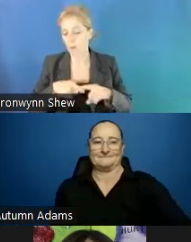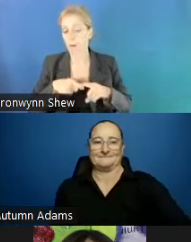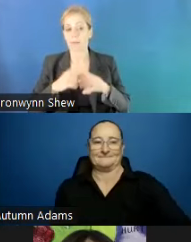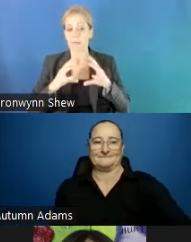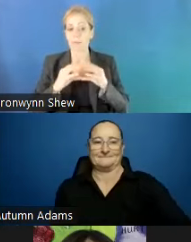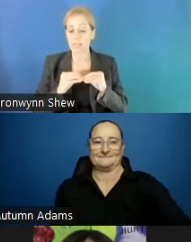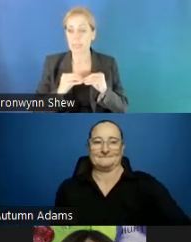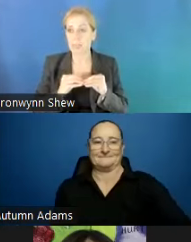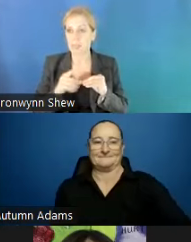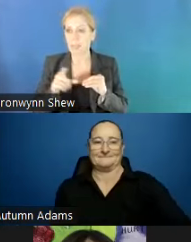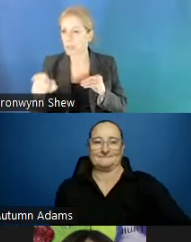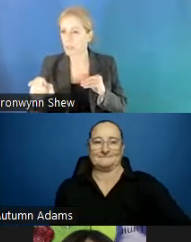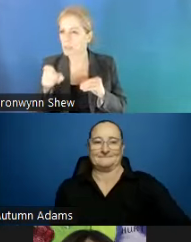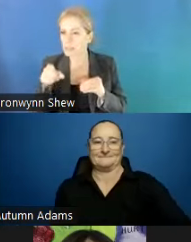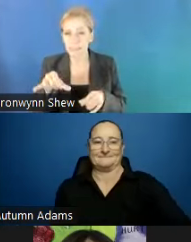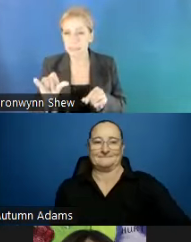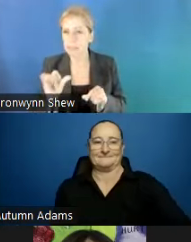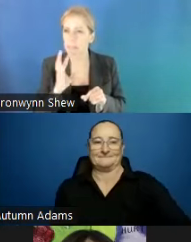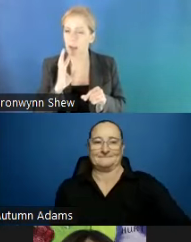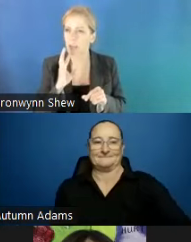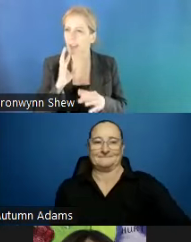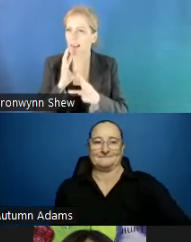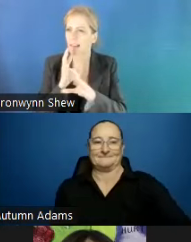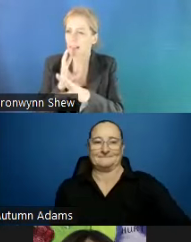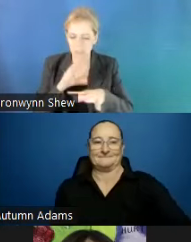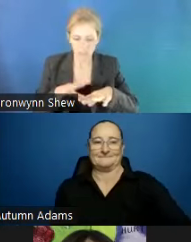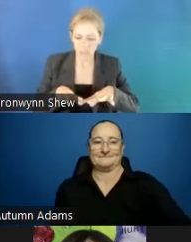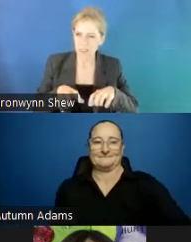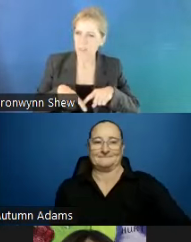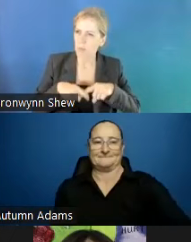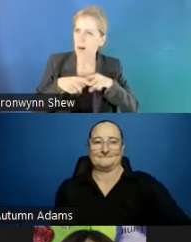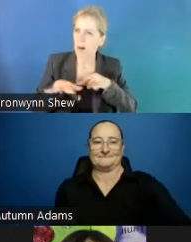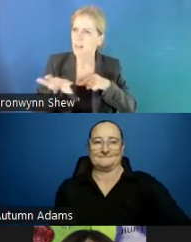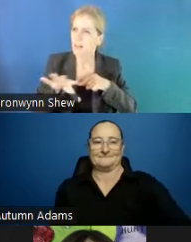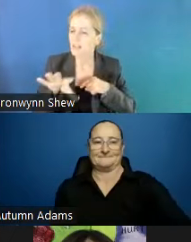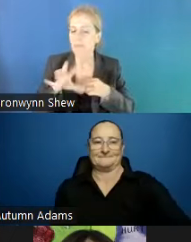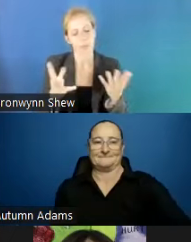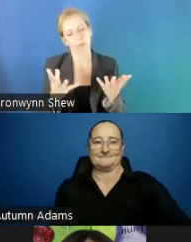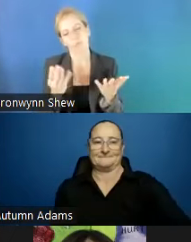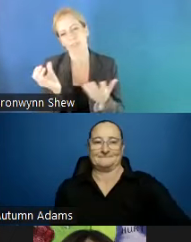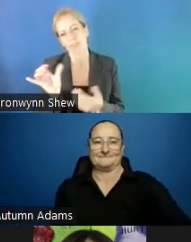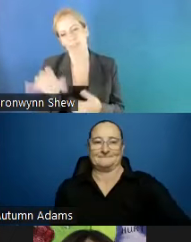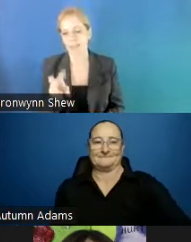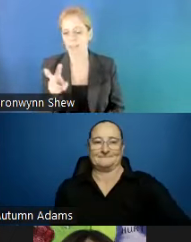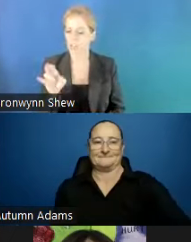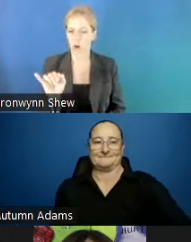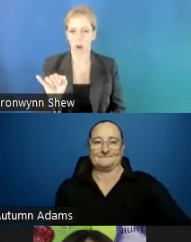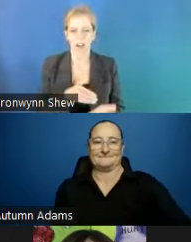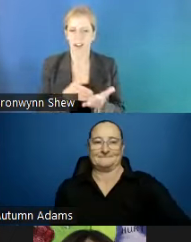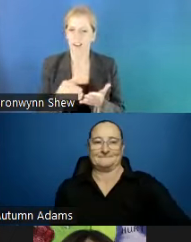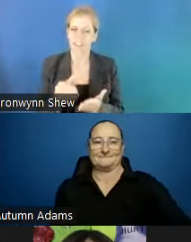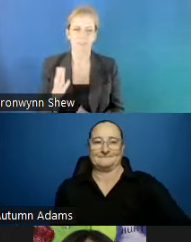survivor is missing all the information. So often VRI is not the